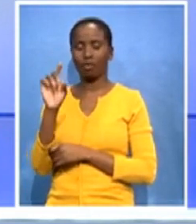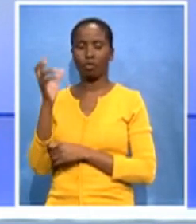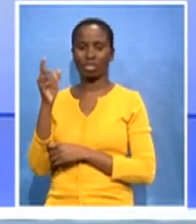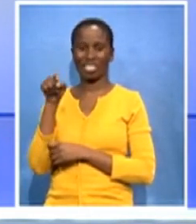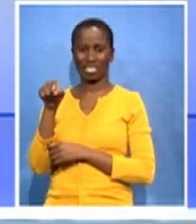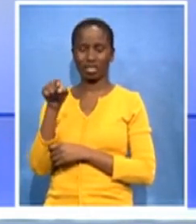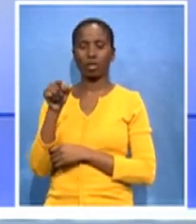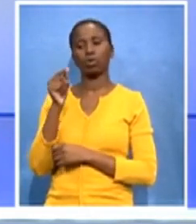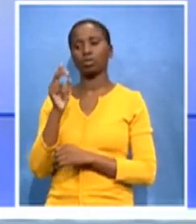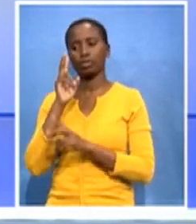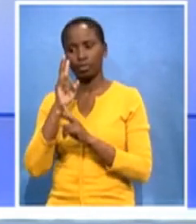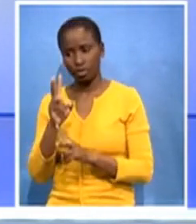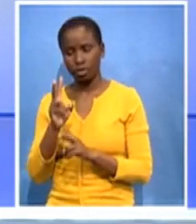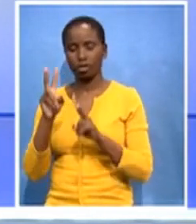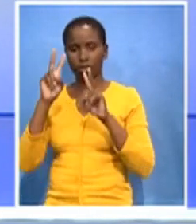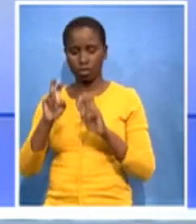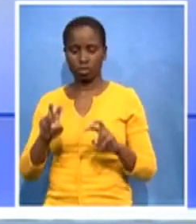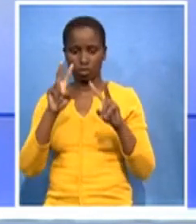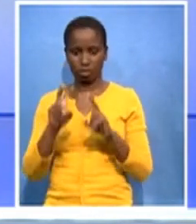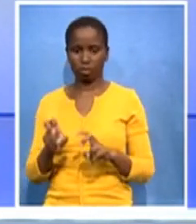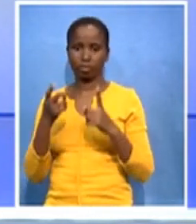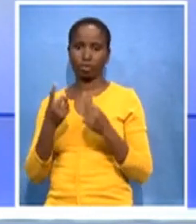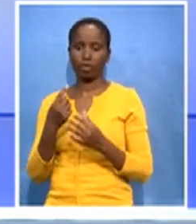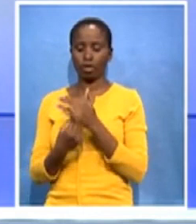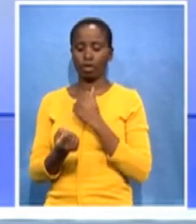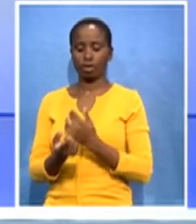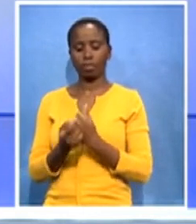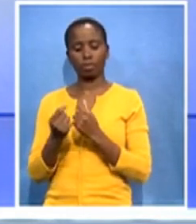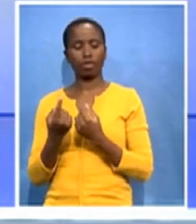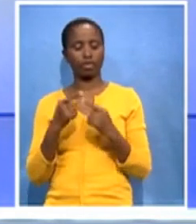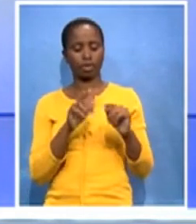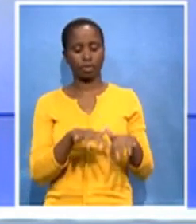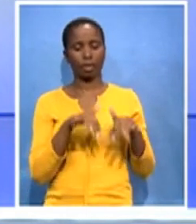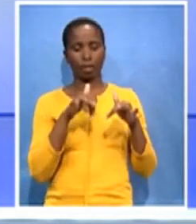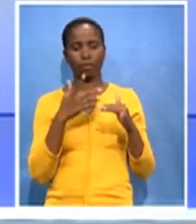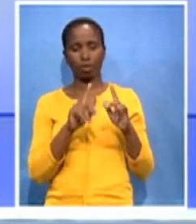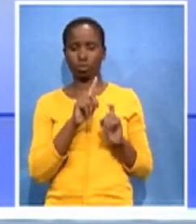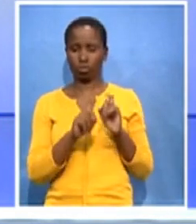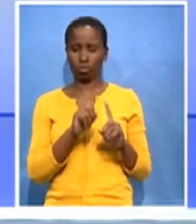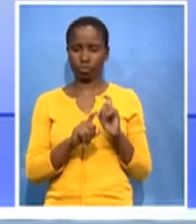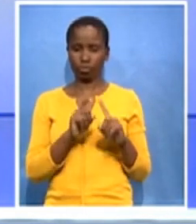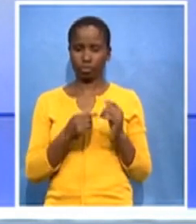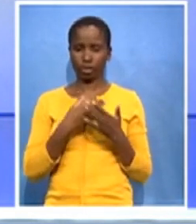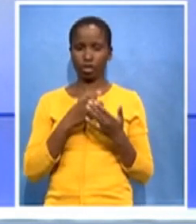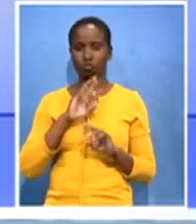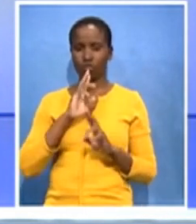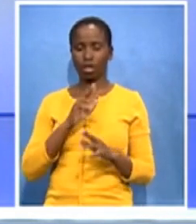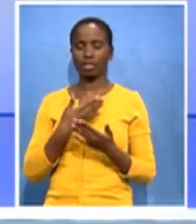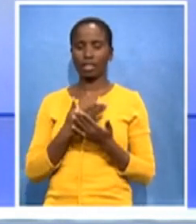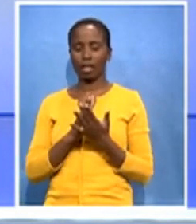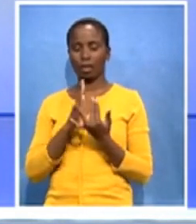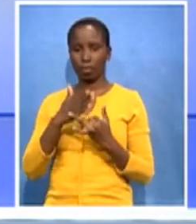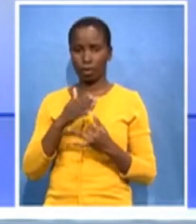to Parliament during questions for oral replies to intervene in service delivery